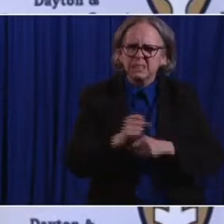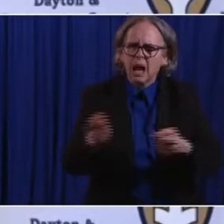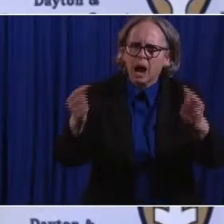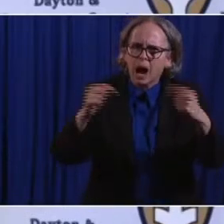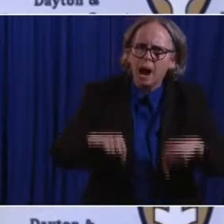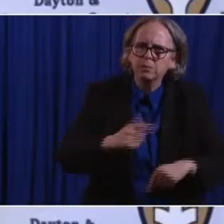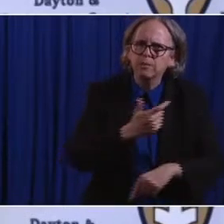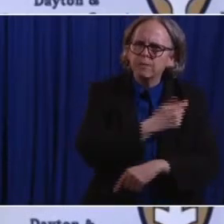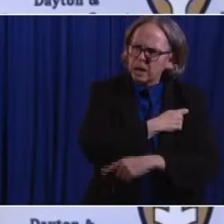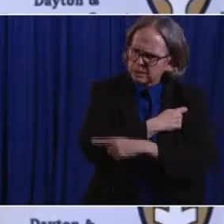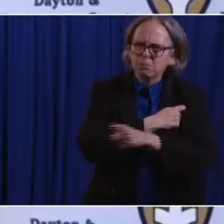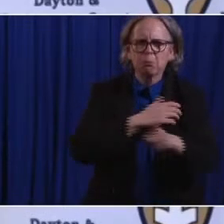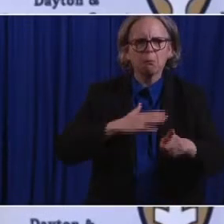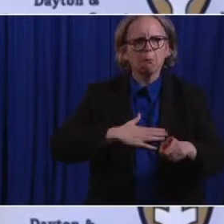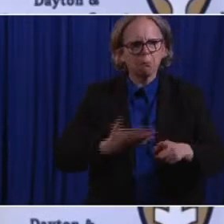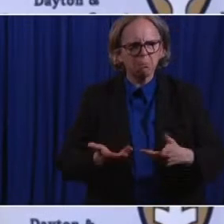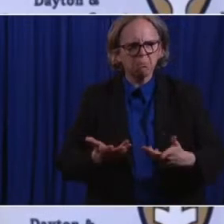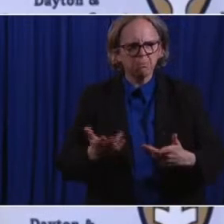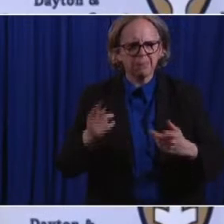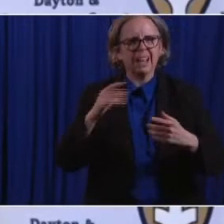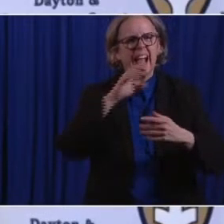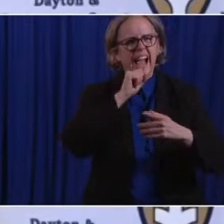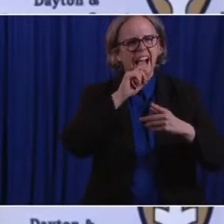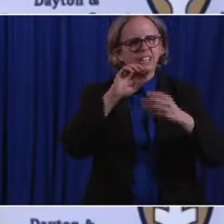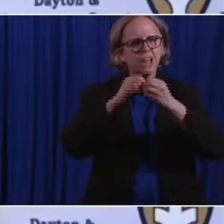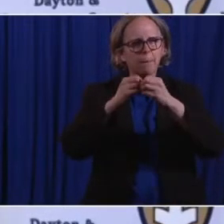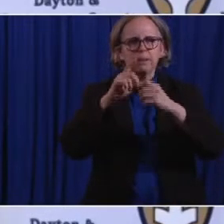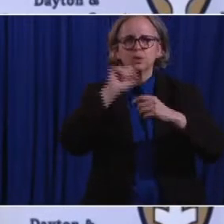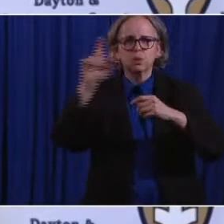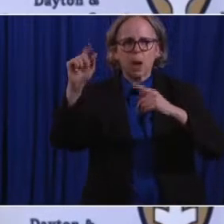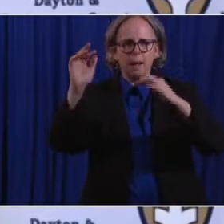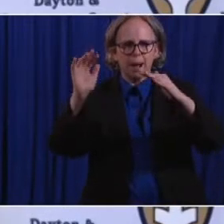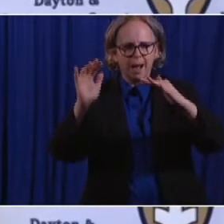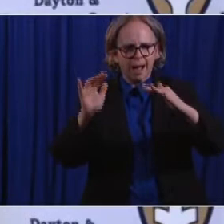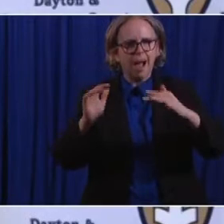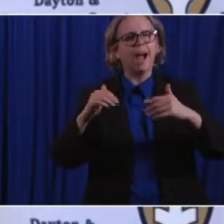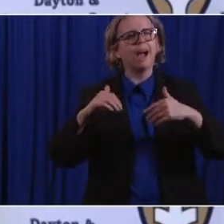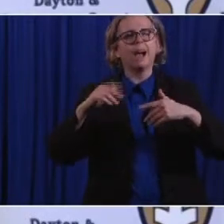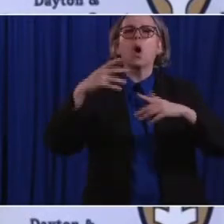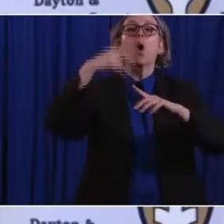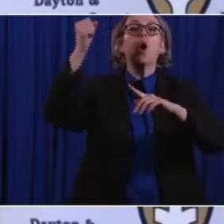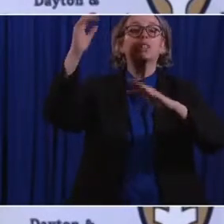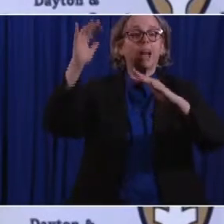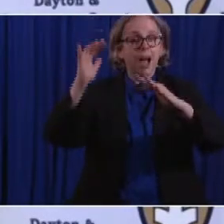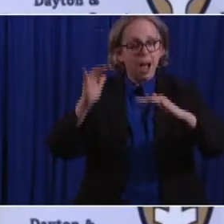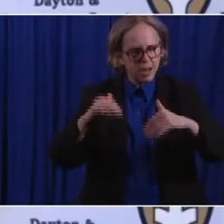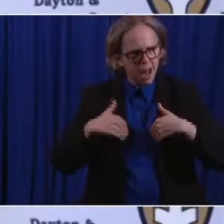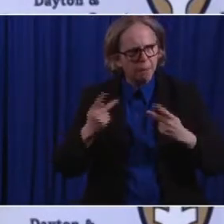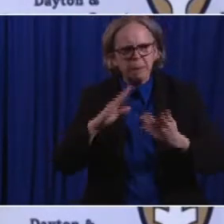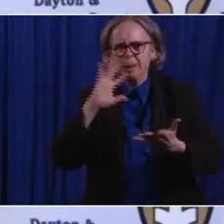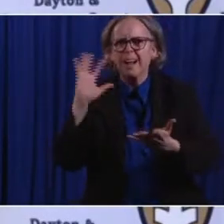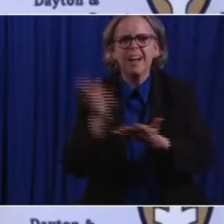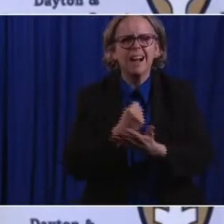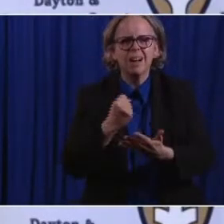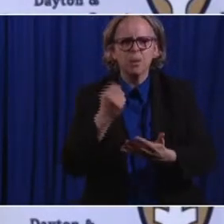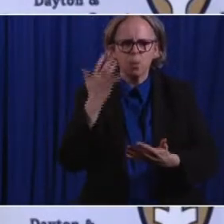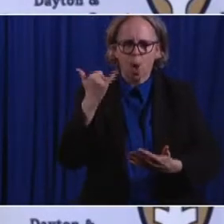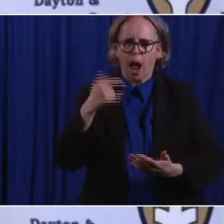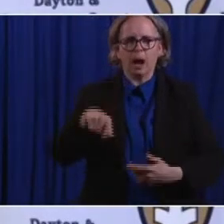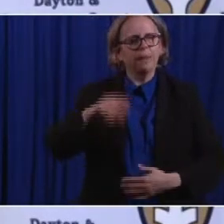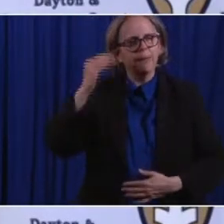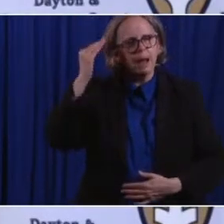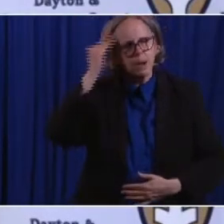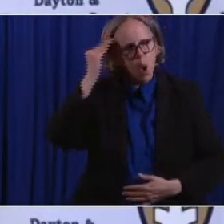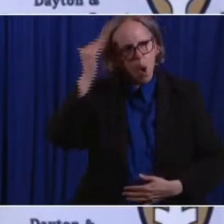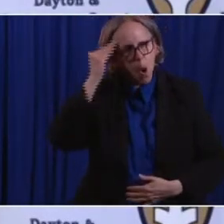age, use the opportunity to get vaccinated. I think that they understand that they can be spreaders. I think they want to go